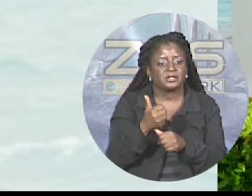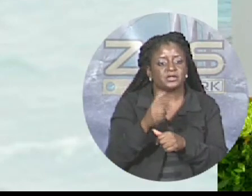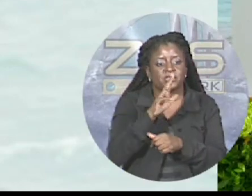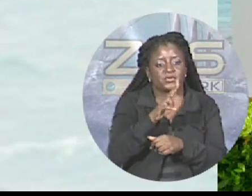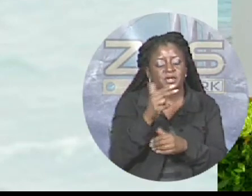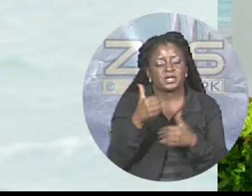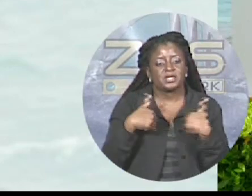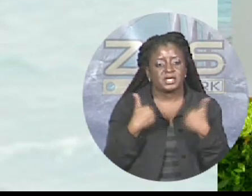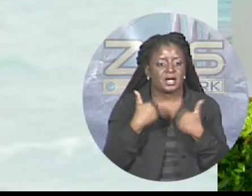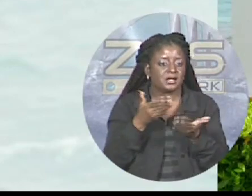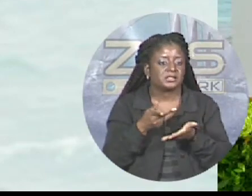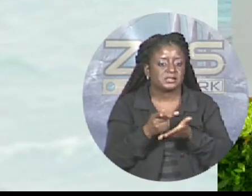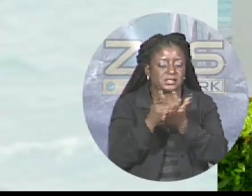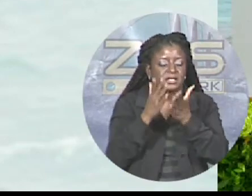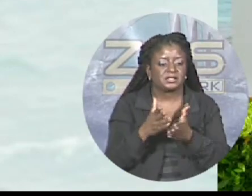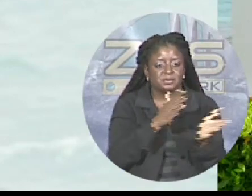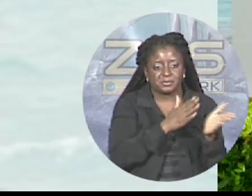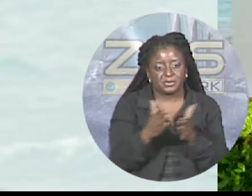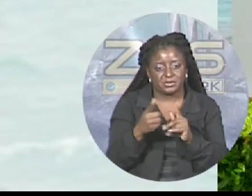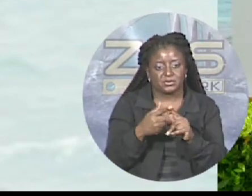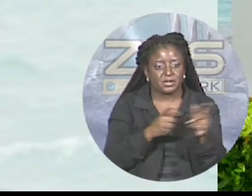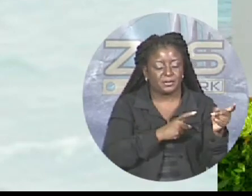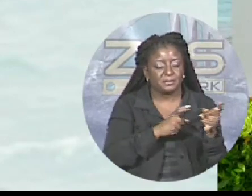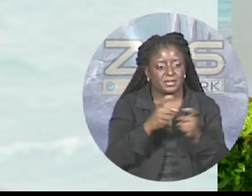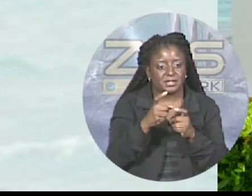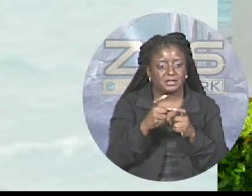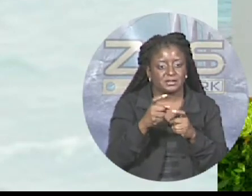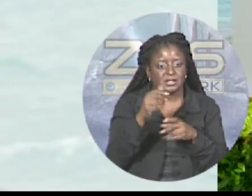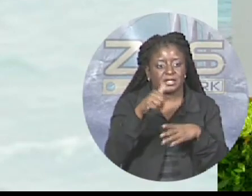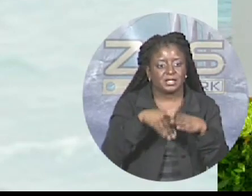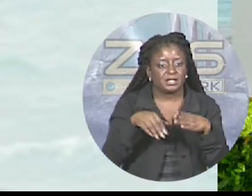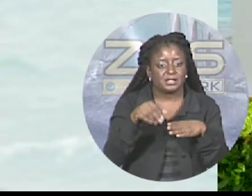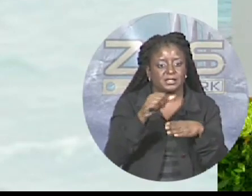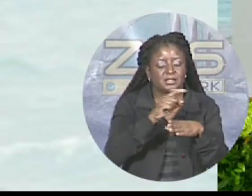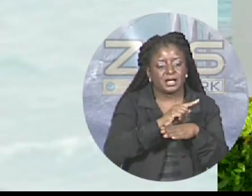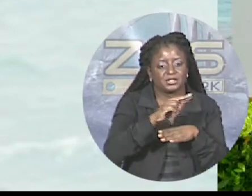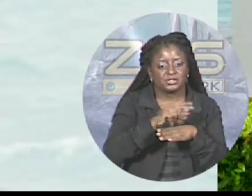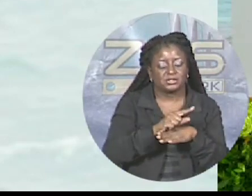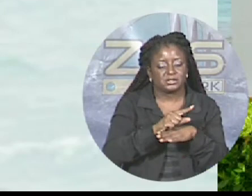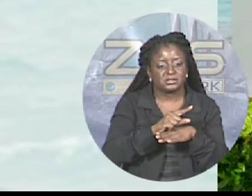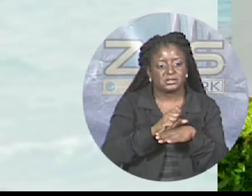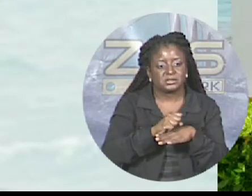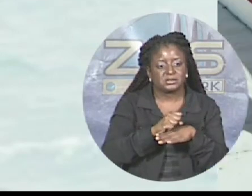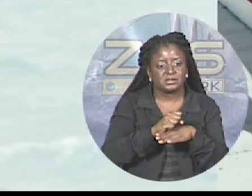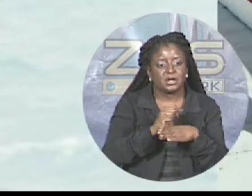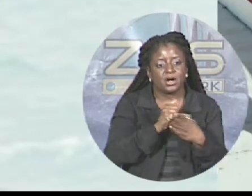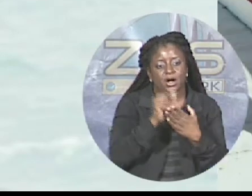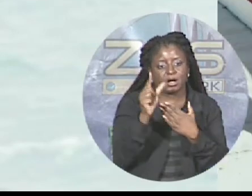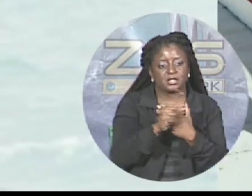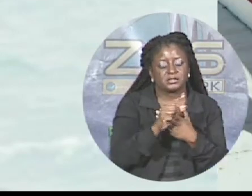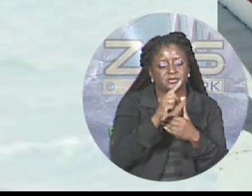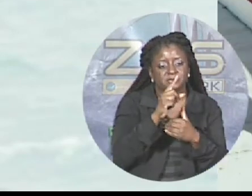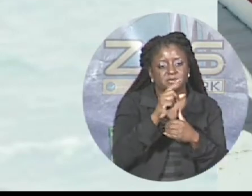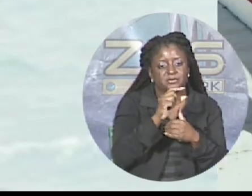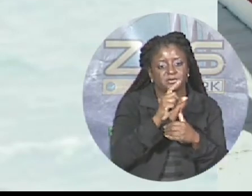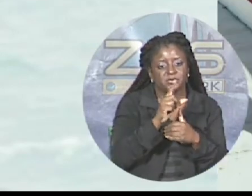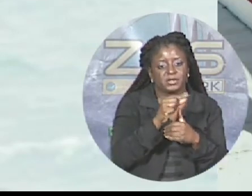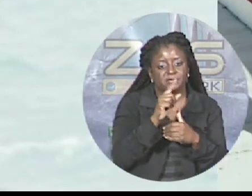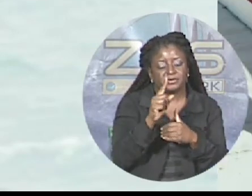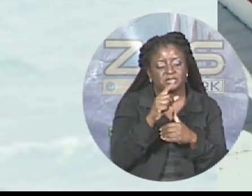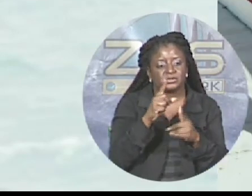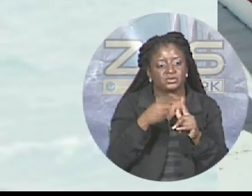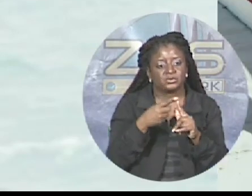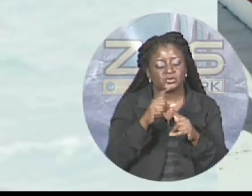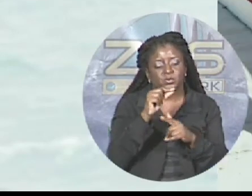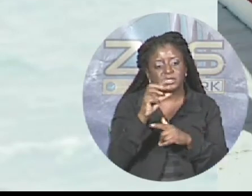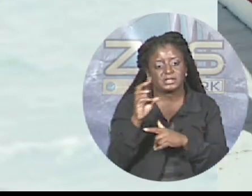get ready to compete in the Canadian Optimist Nationals August 20th through the 26th in Nova Scotia. 14-year-old Morgan